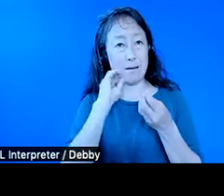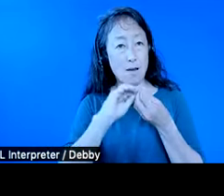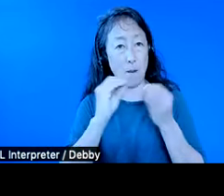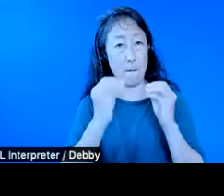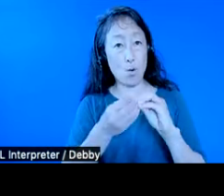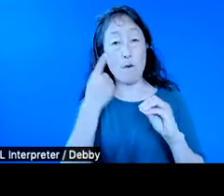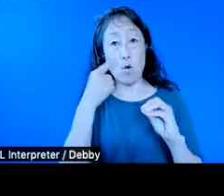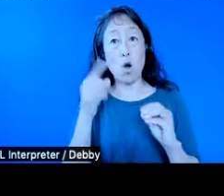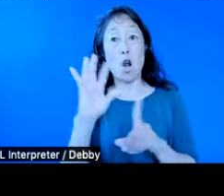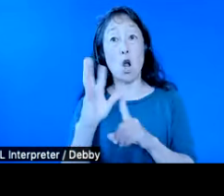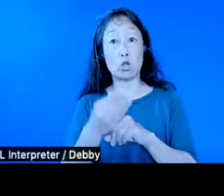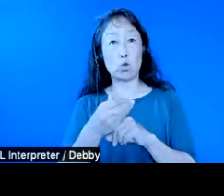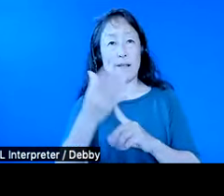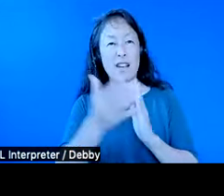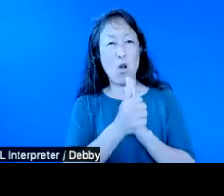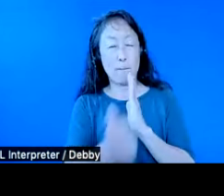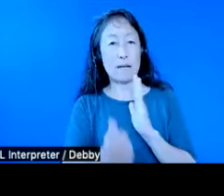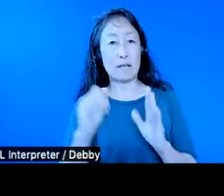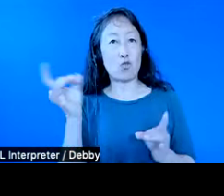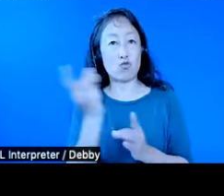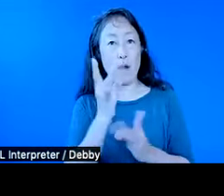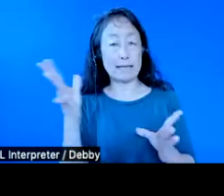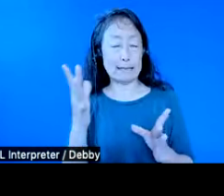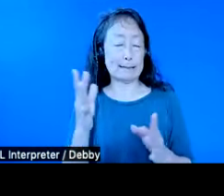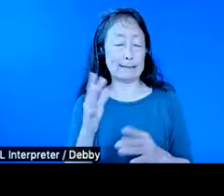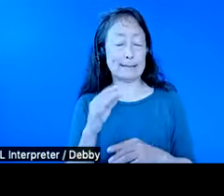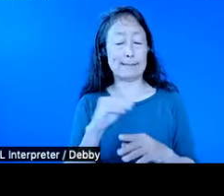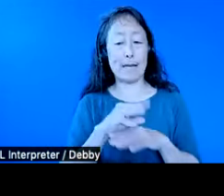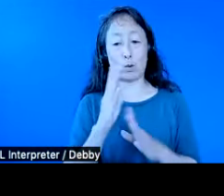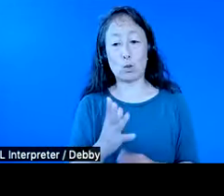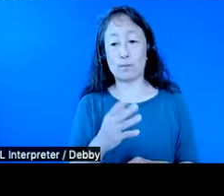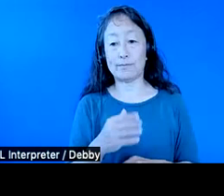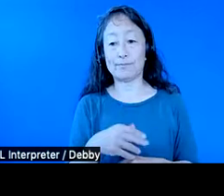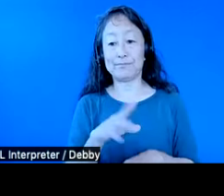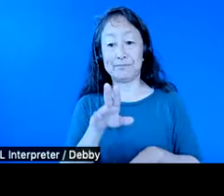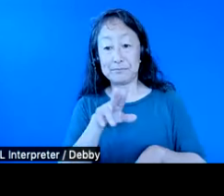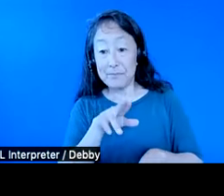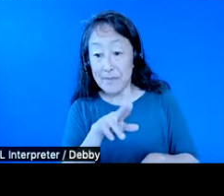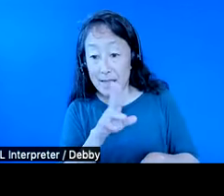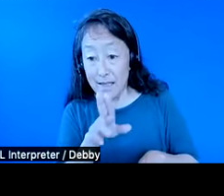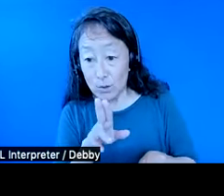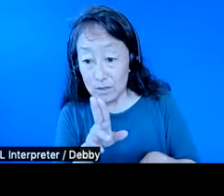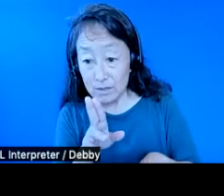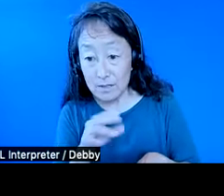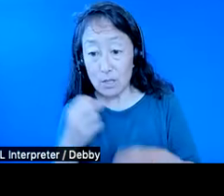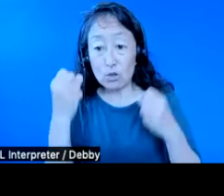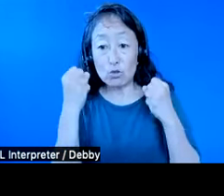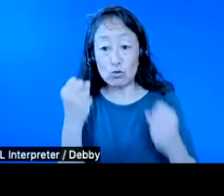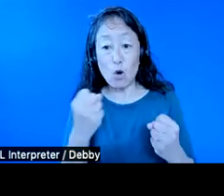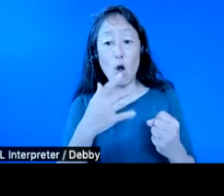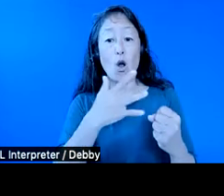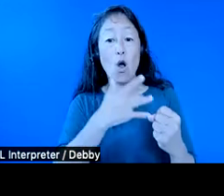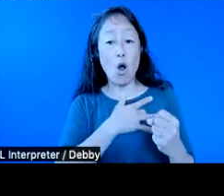National Suicide Prevention Line, and then the Strong Hearts Native Helpline. All of those are